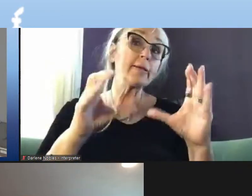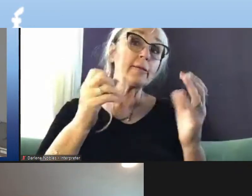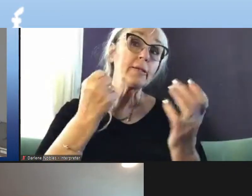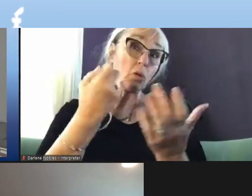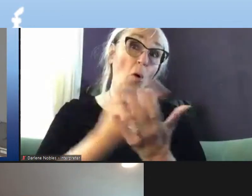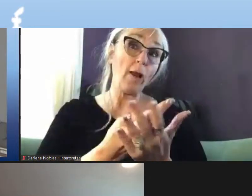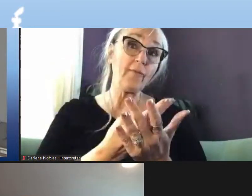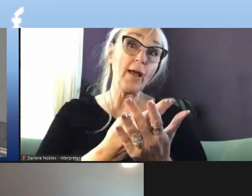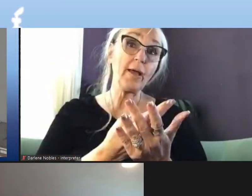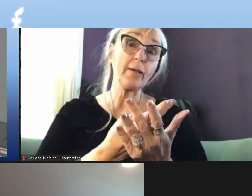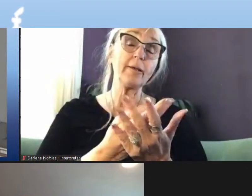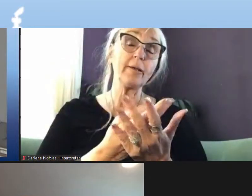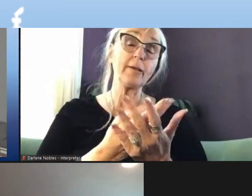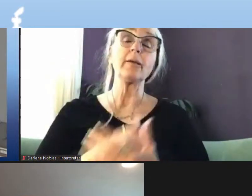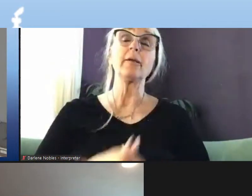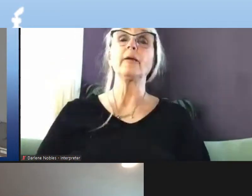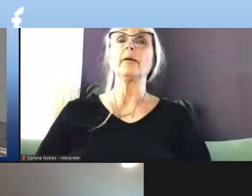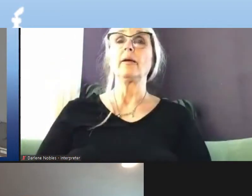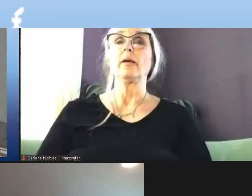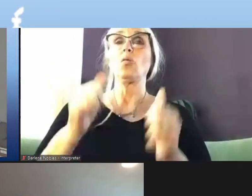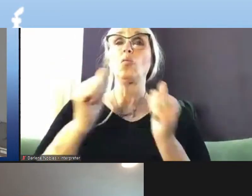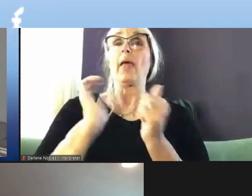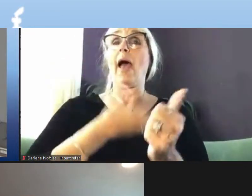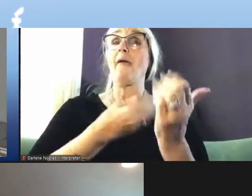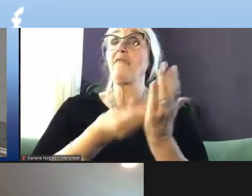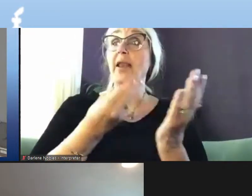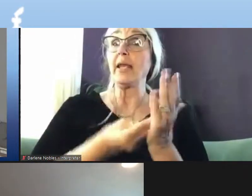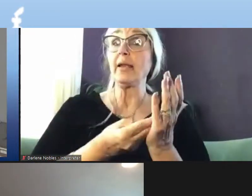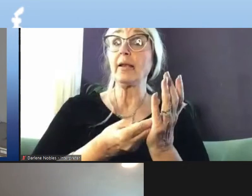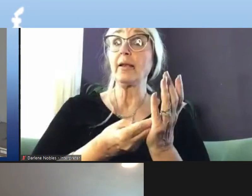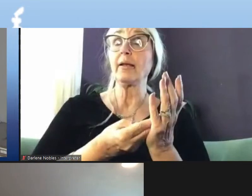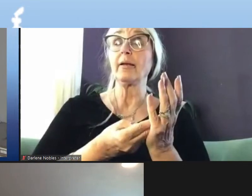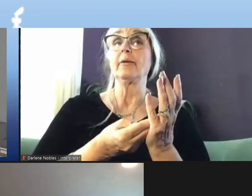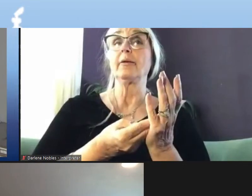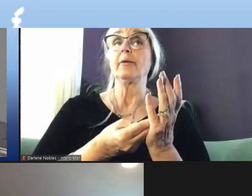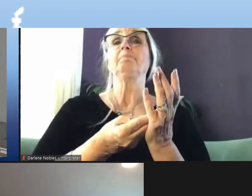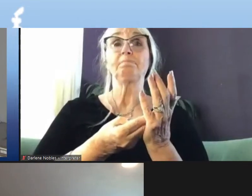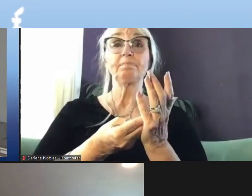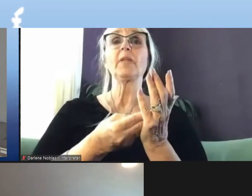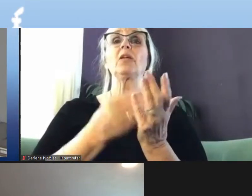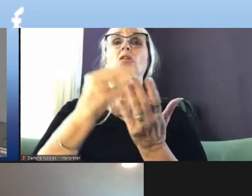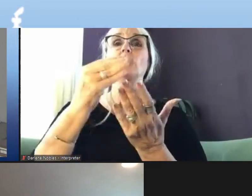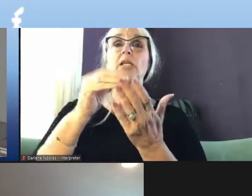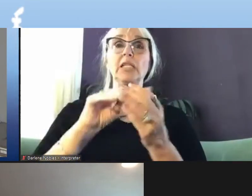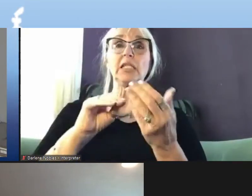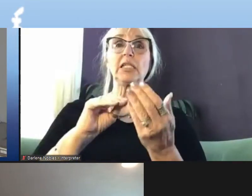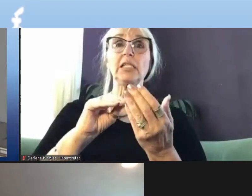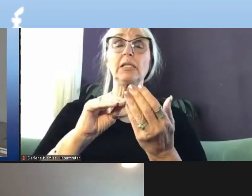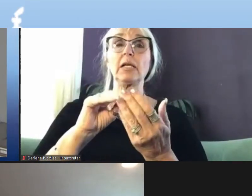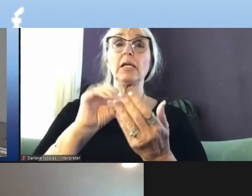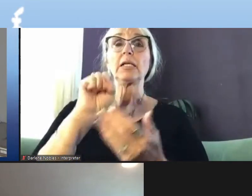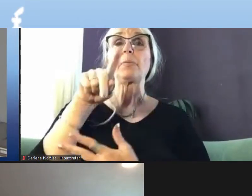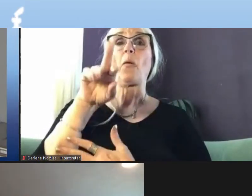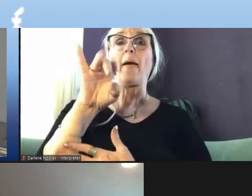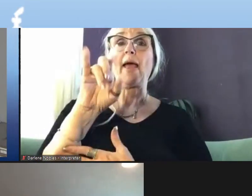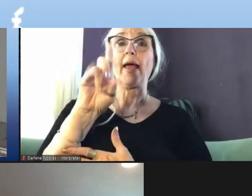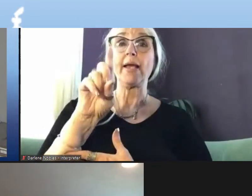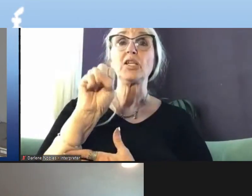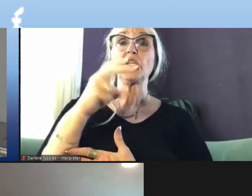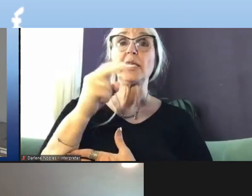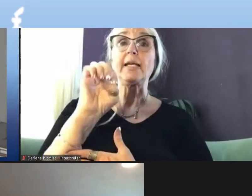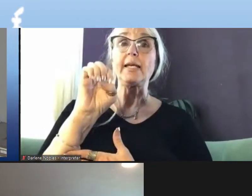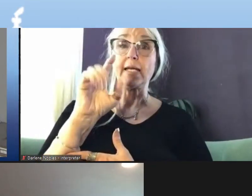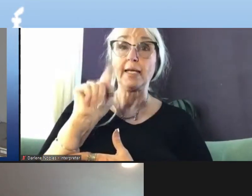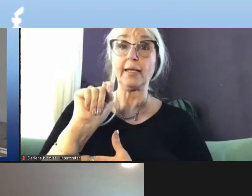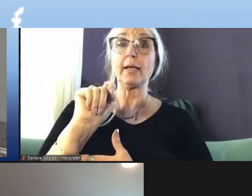ARPA funding, then those lists, and there's a spreadsheet that's being updated that we'll put like on the budget